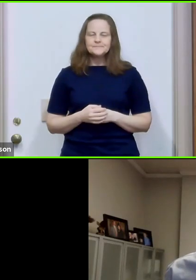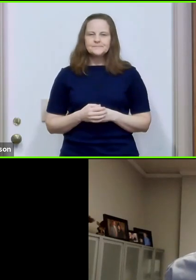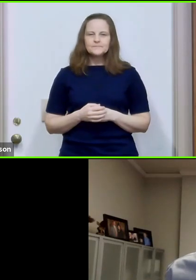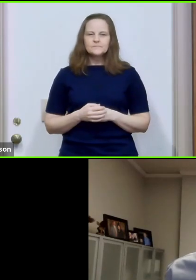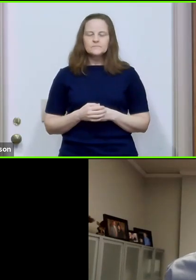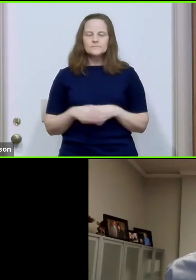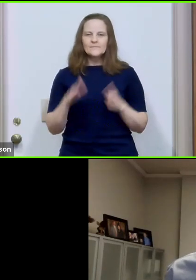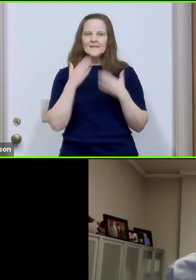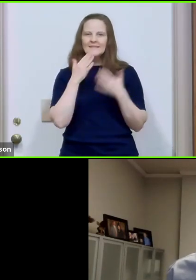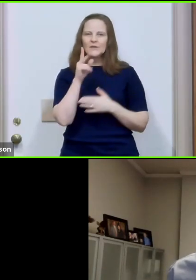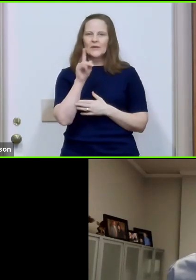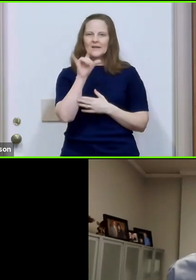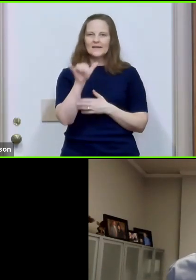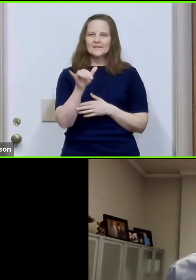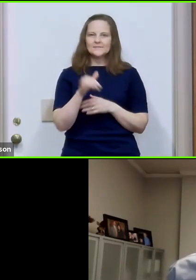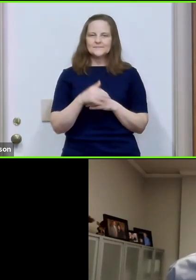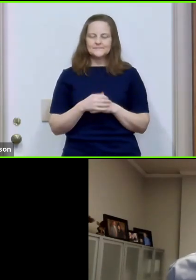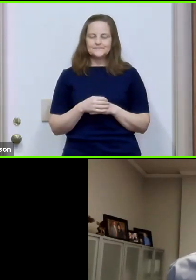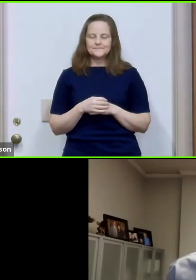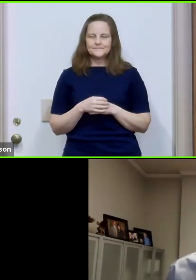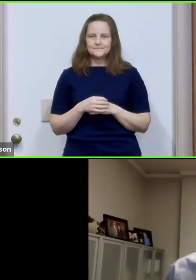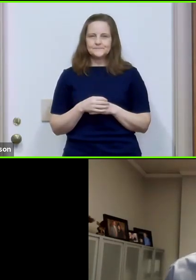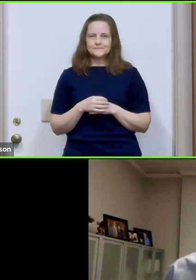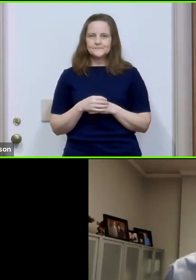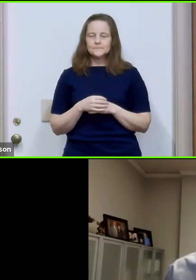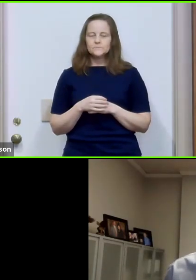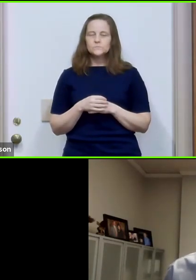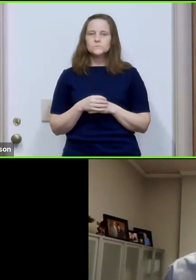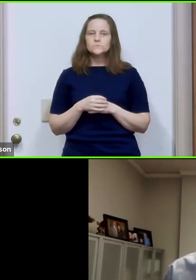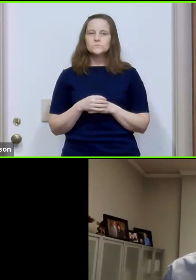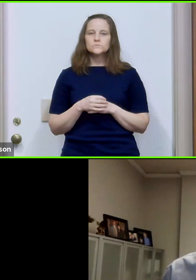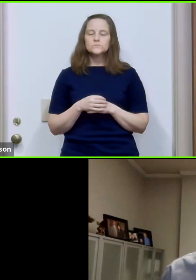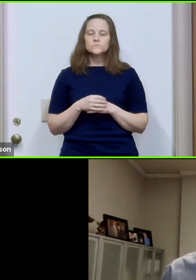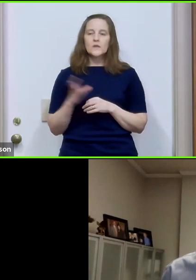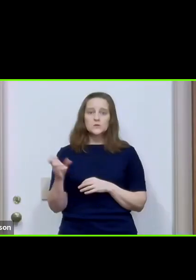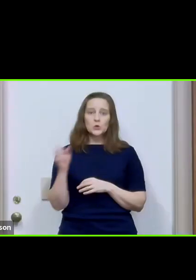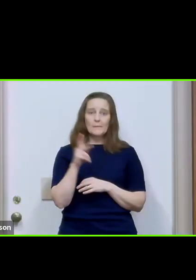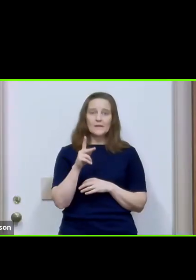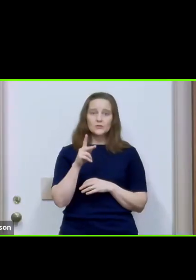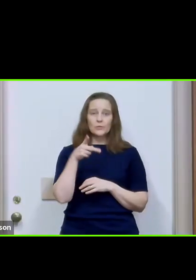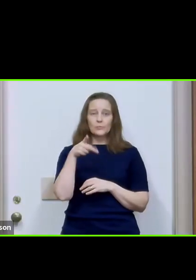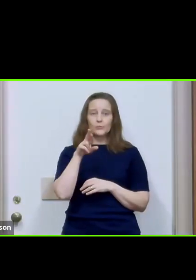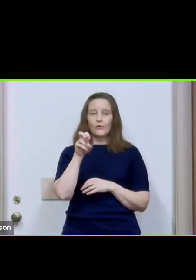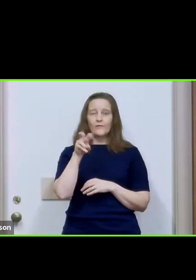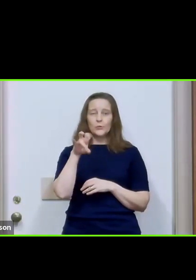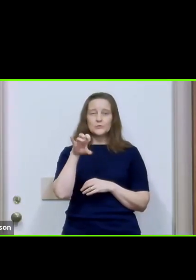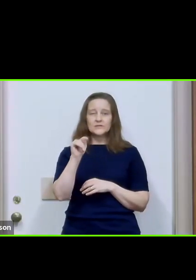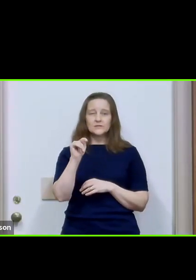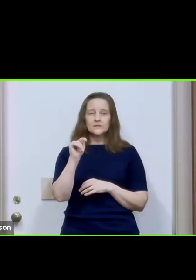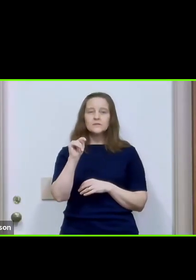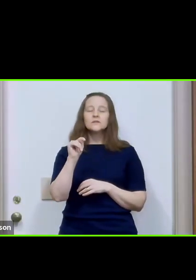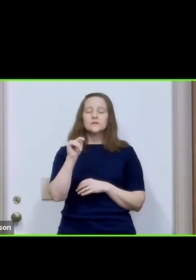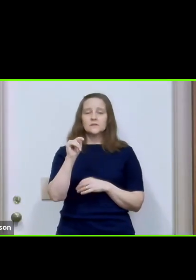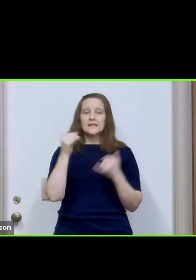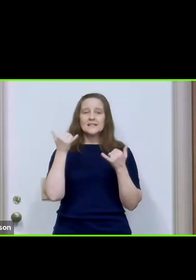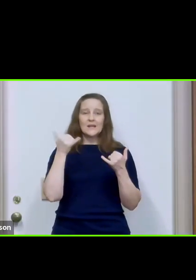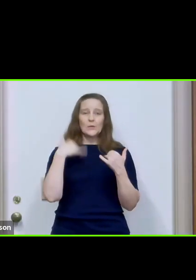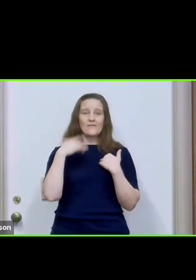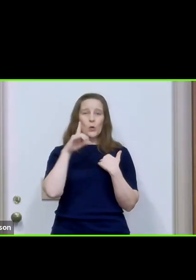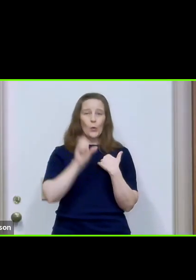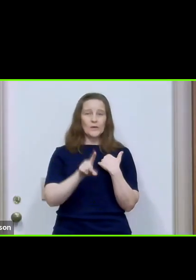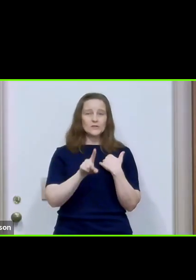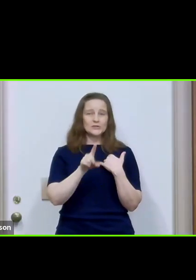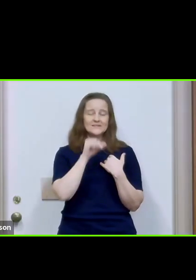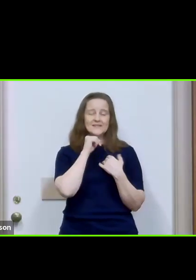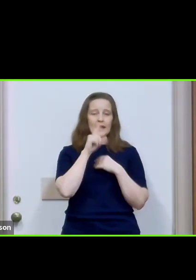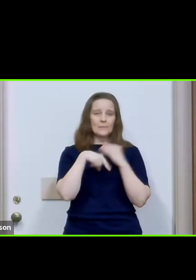Thank you, Katie. We appreciate it. Thank you for being here. And let's go back to the provost, because a question has come in about not so much just this